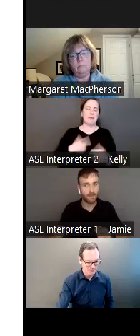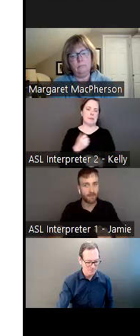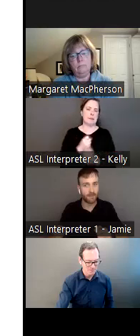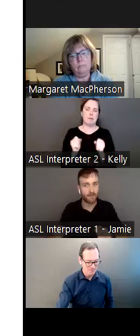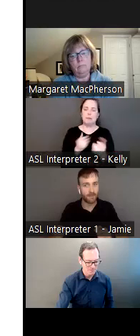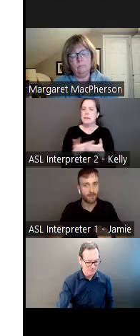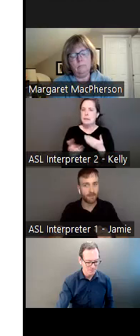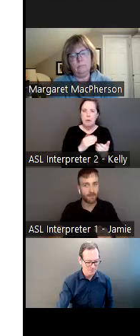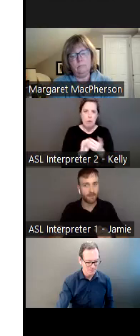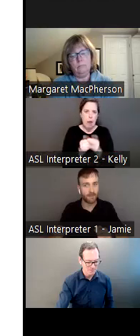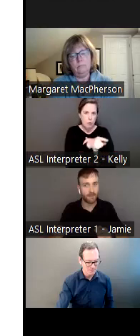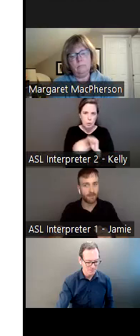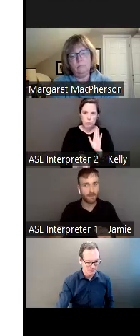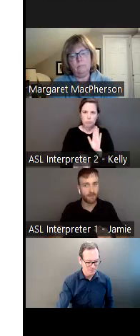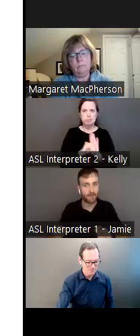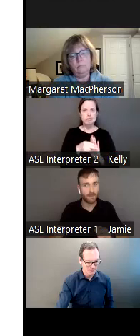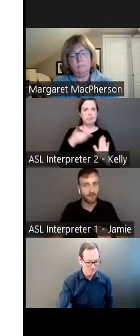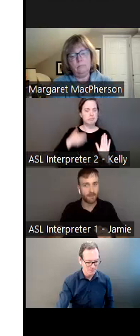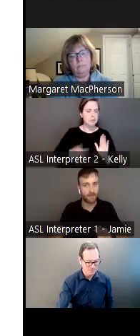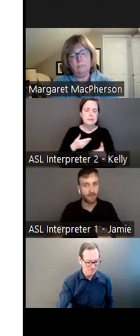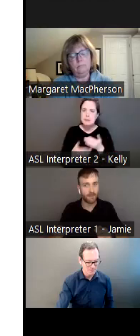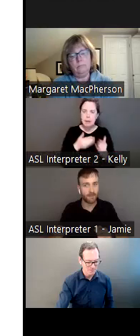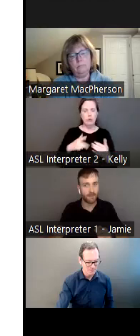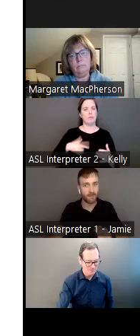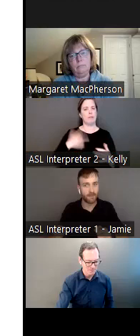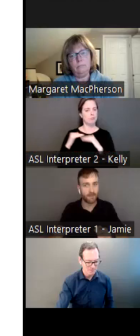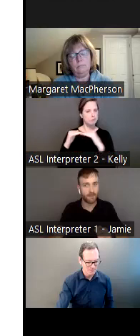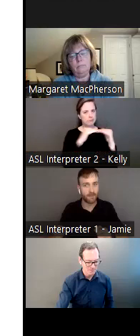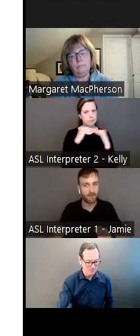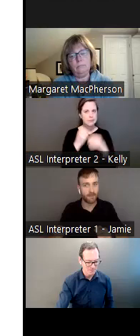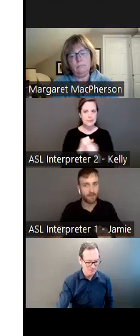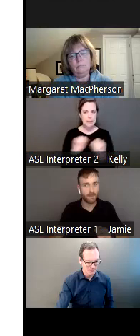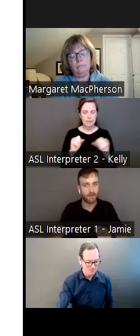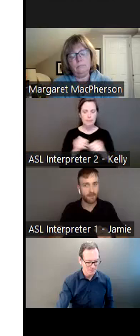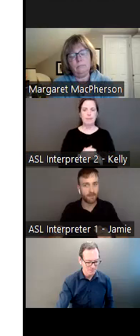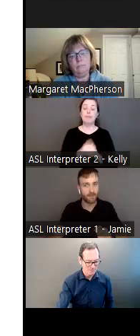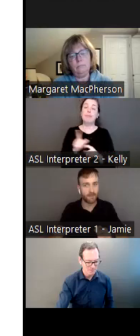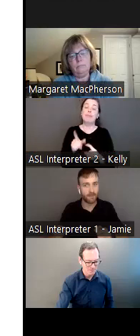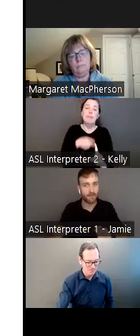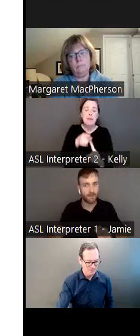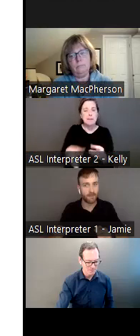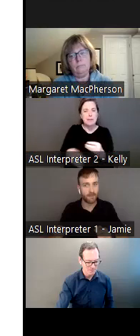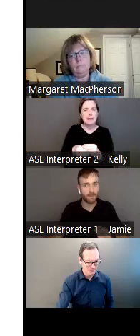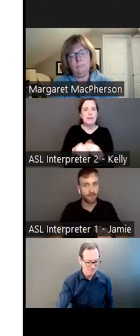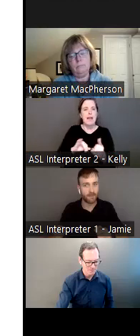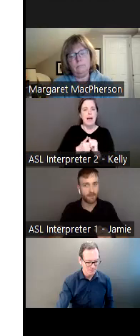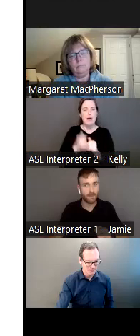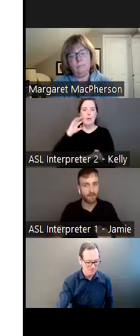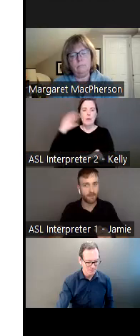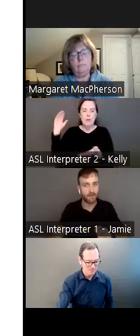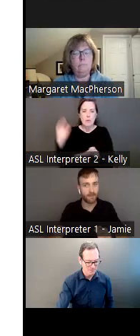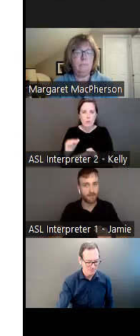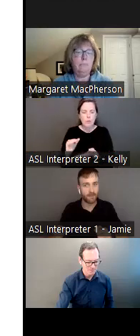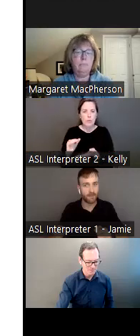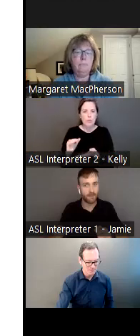identify in other ways. And also that notion about really focusing on ways to reduce harm by looking at